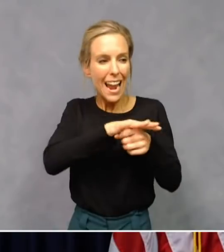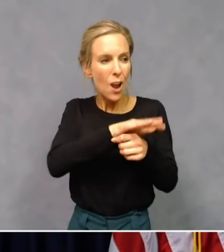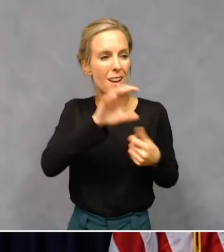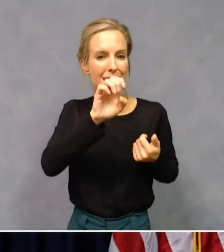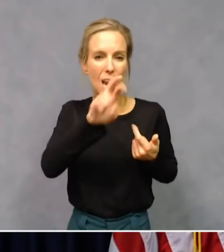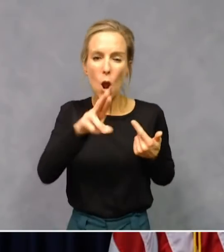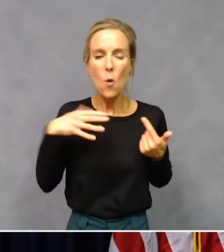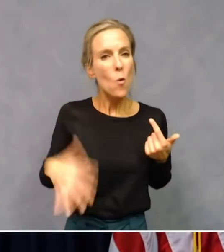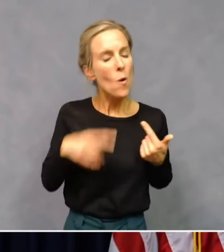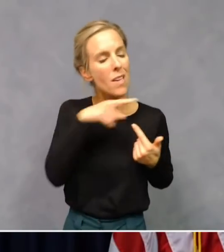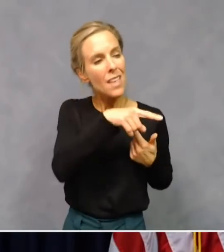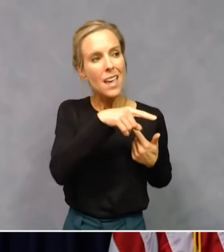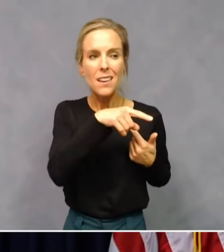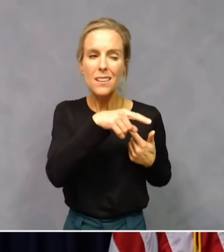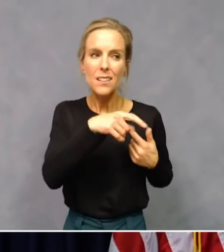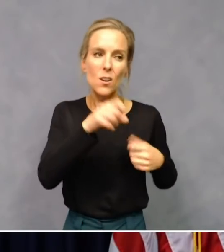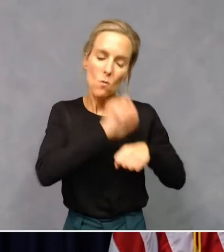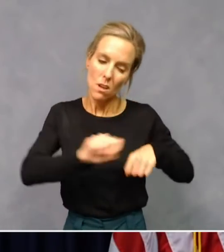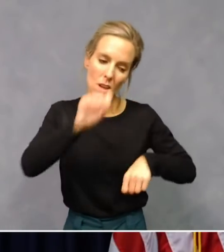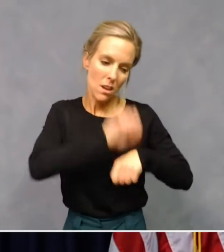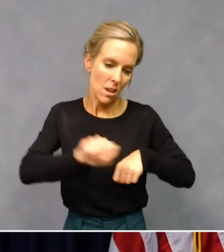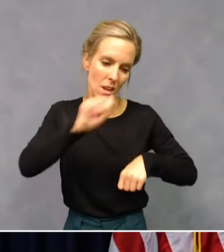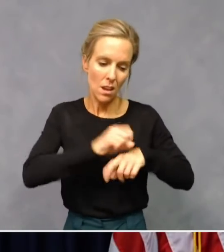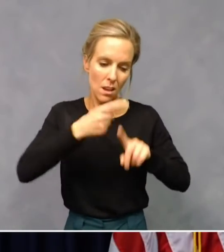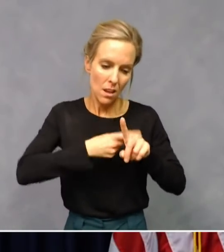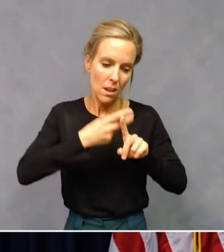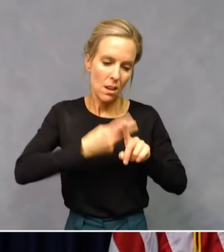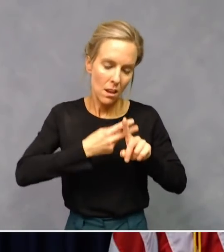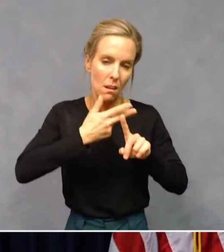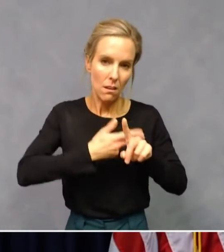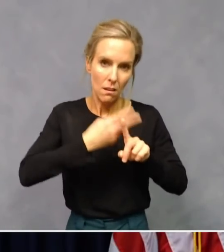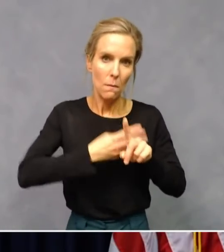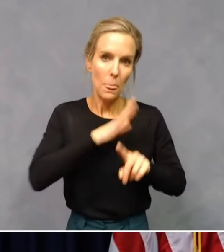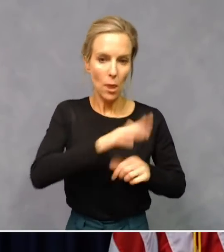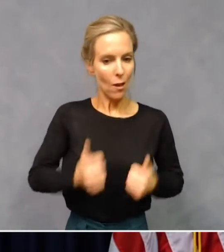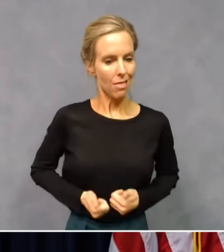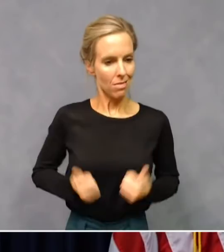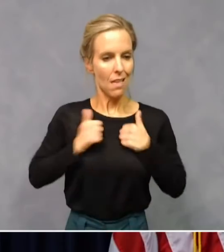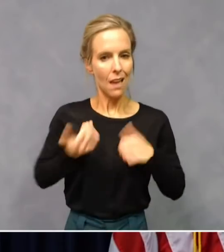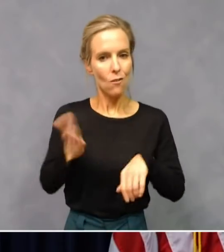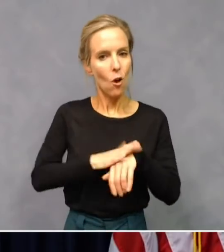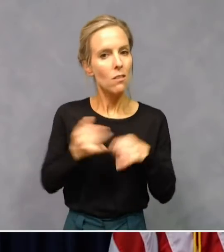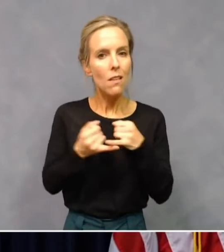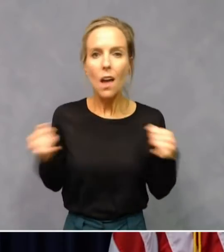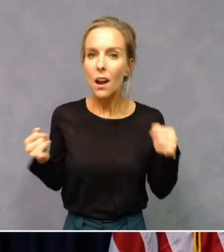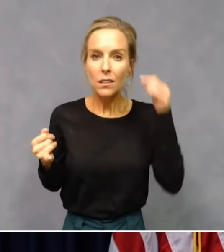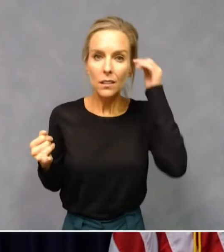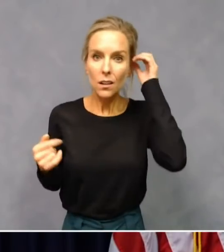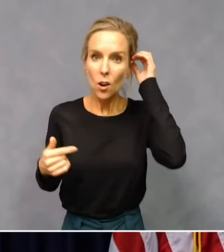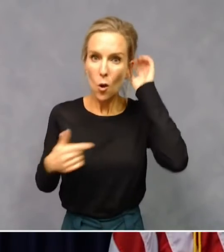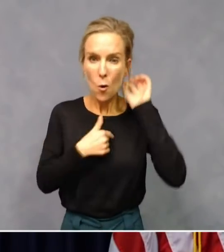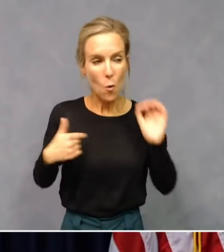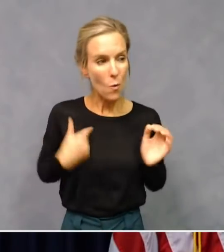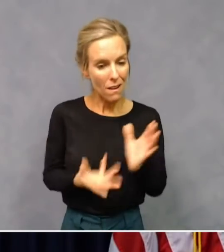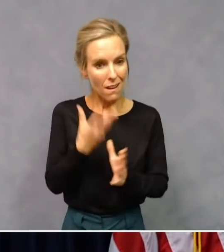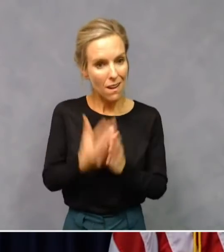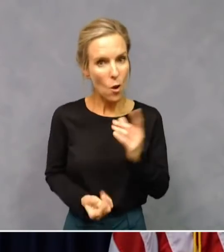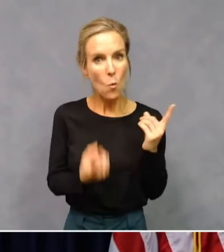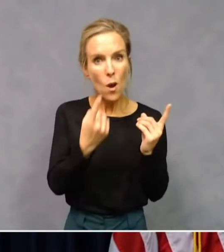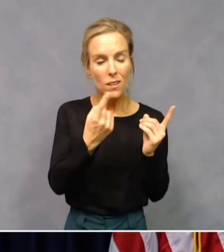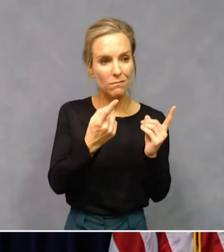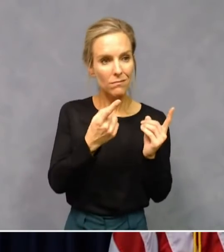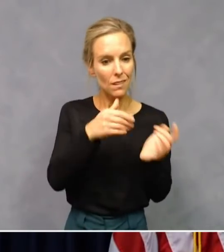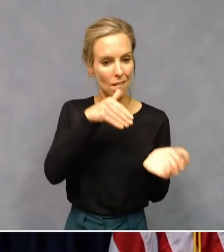for months upon months upon months, putting their lives on the line. We lost one that we talked about